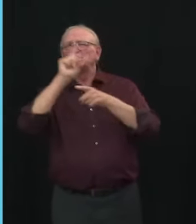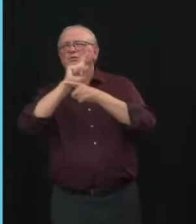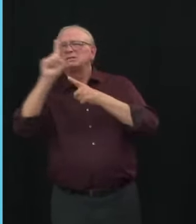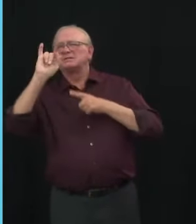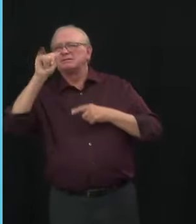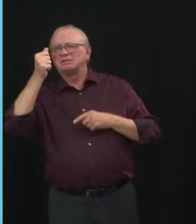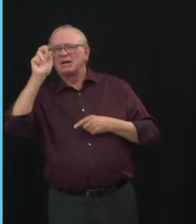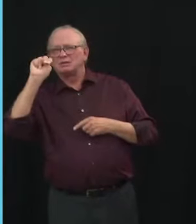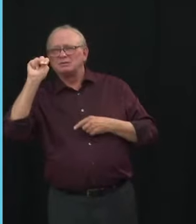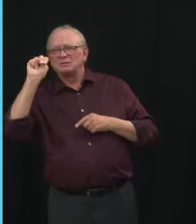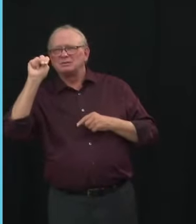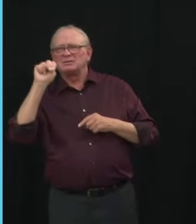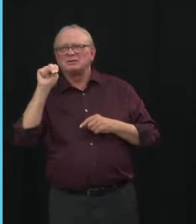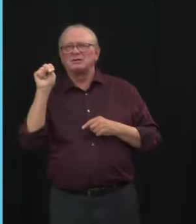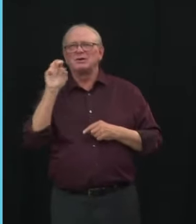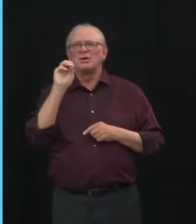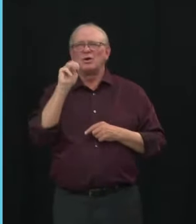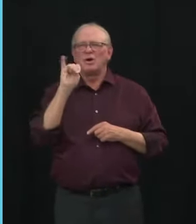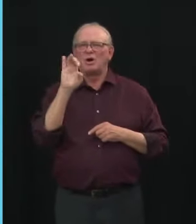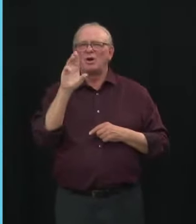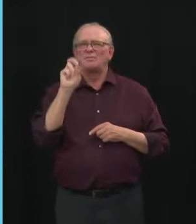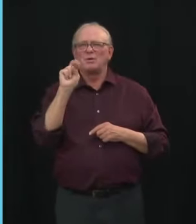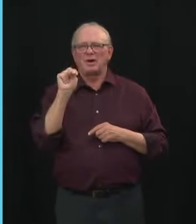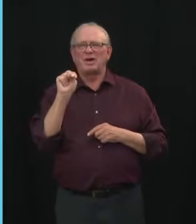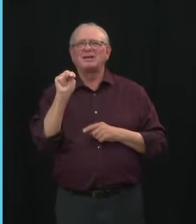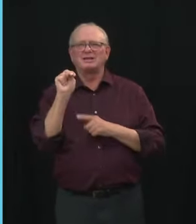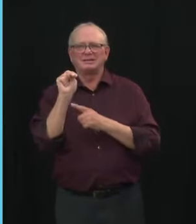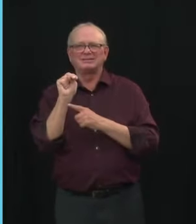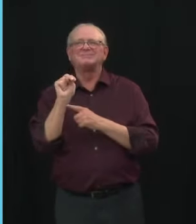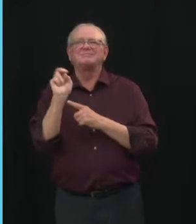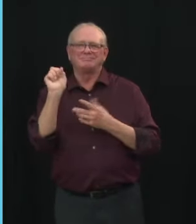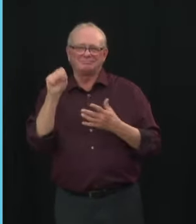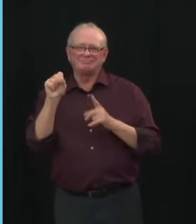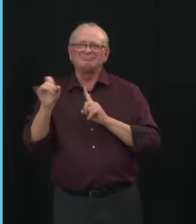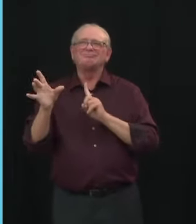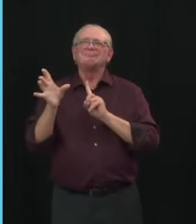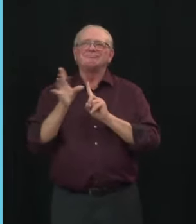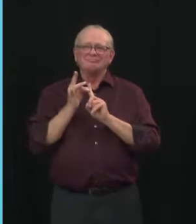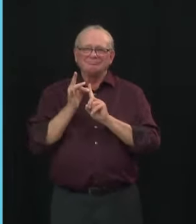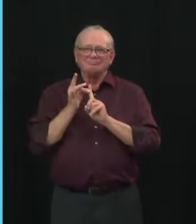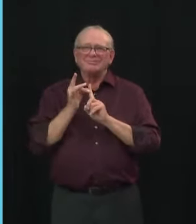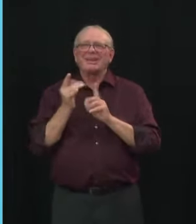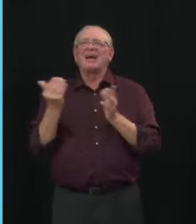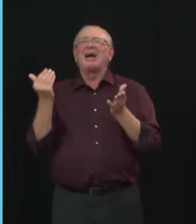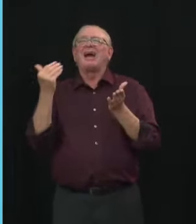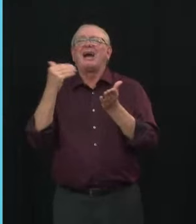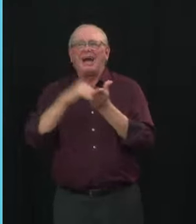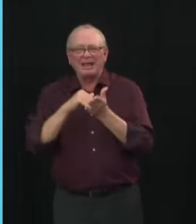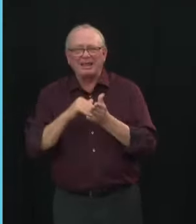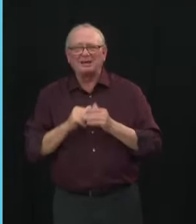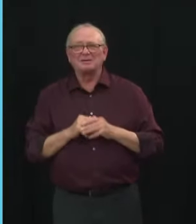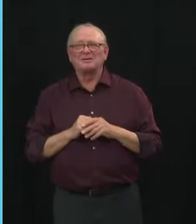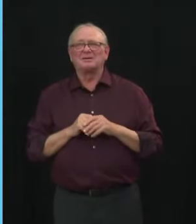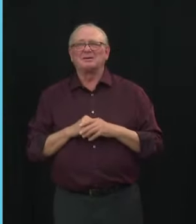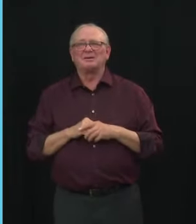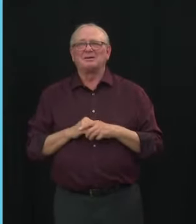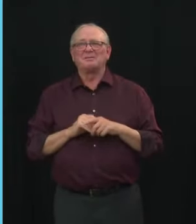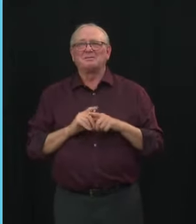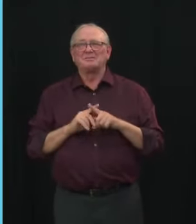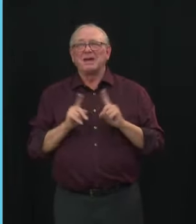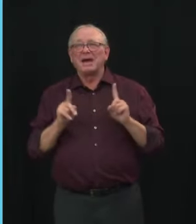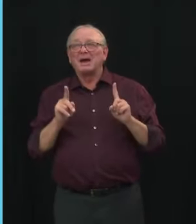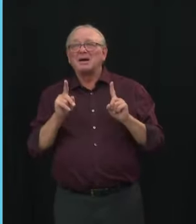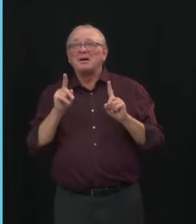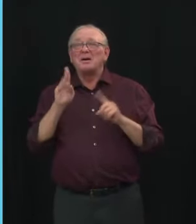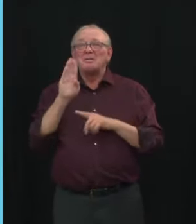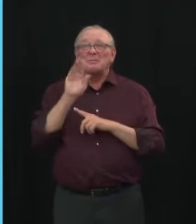I don't have current data with respect to breakthrough with respect to those who may have had a BA1 and now have BA2. But we do know